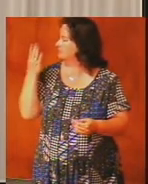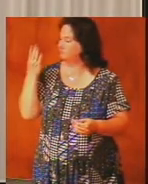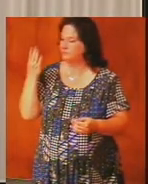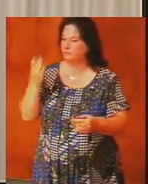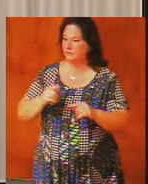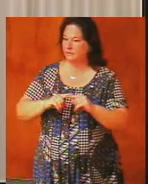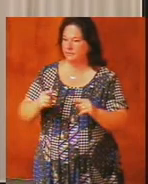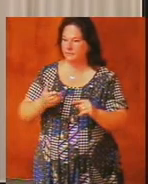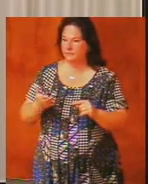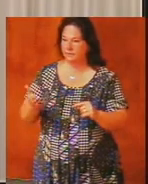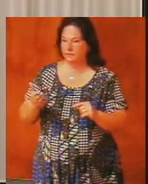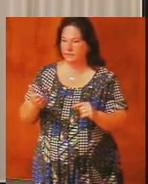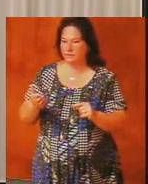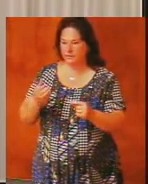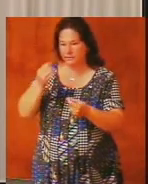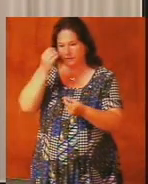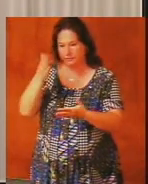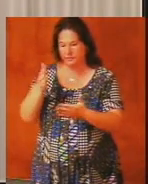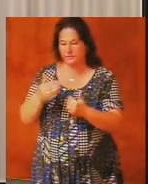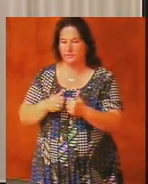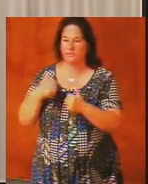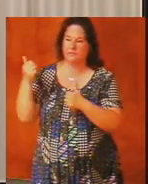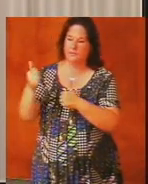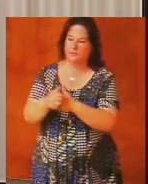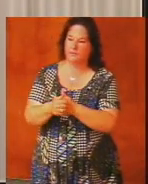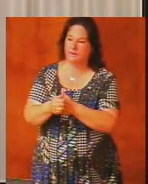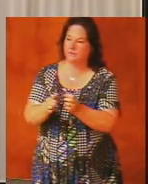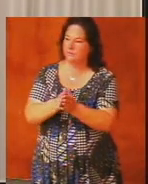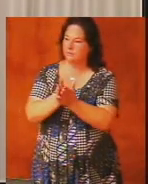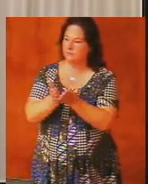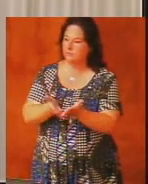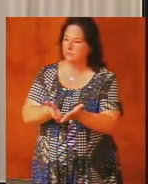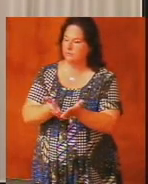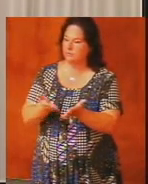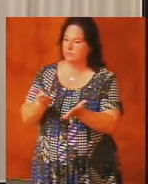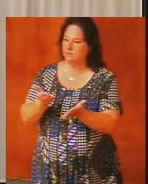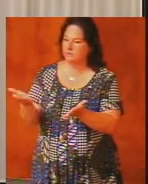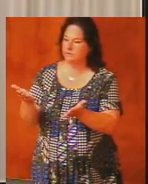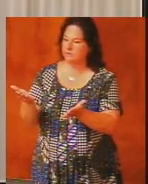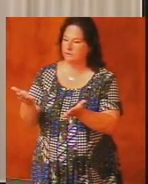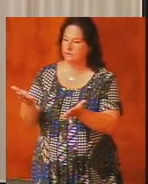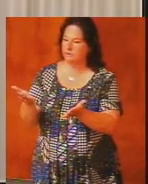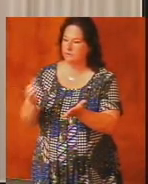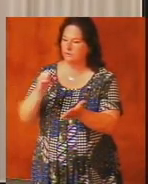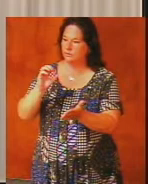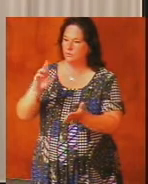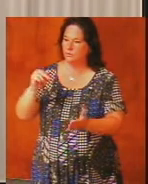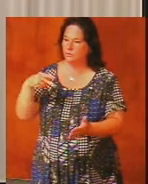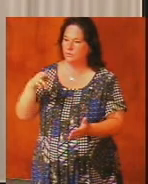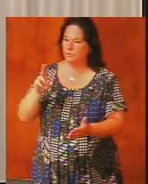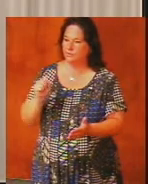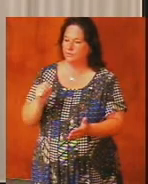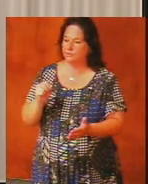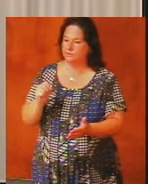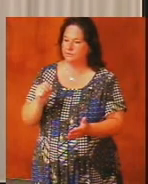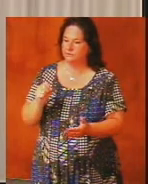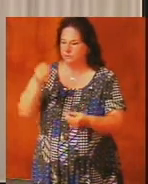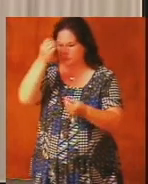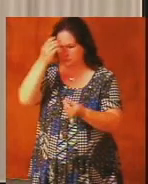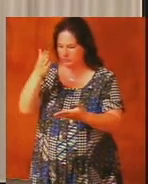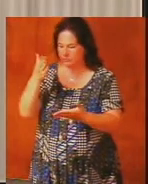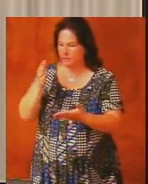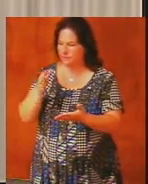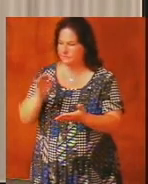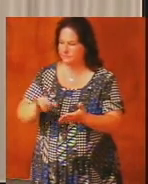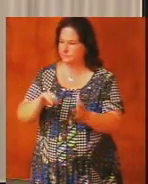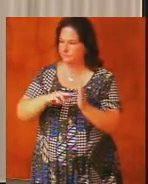But there's a context beyond the book. There is the corpus context. By